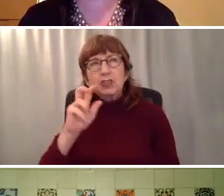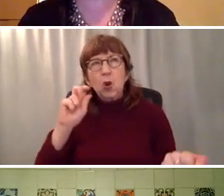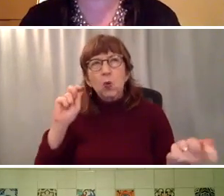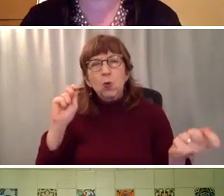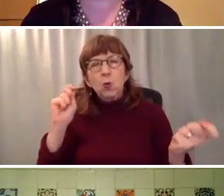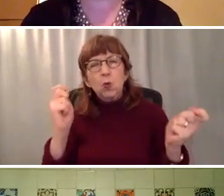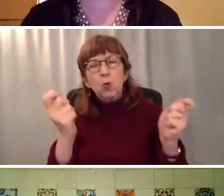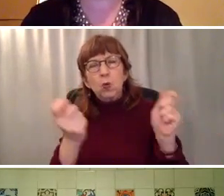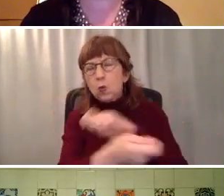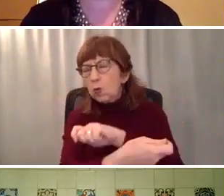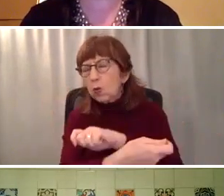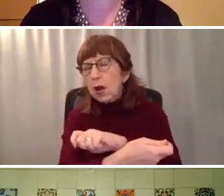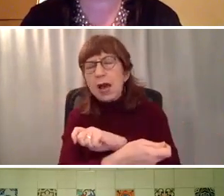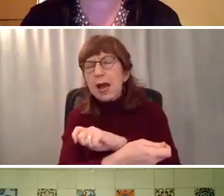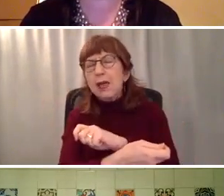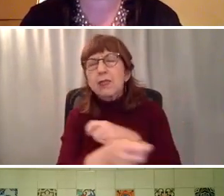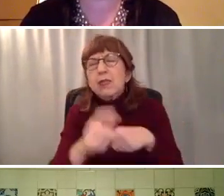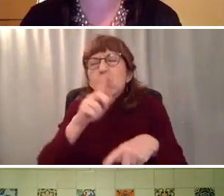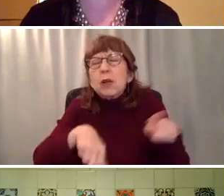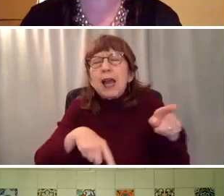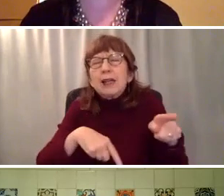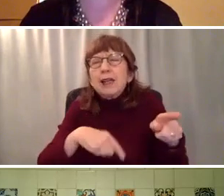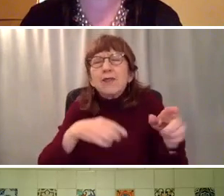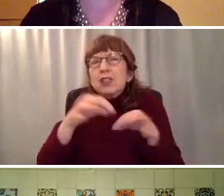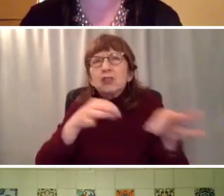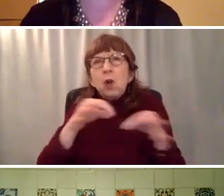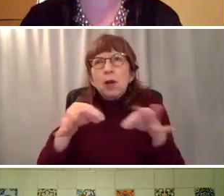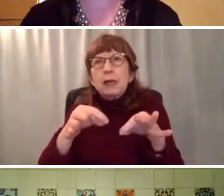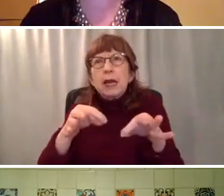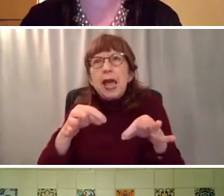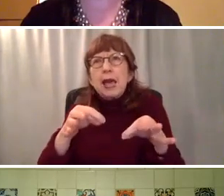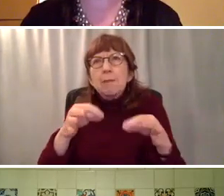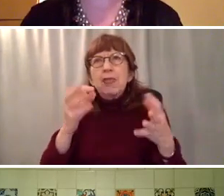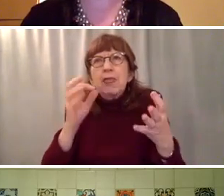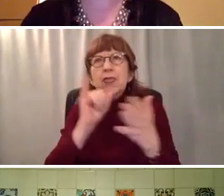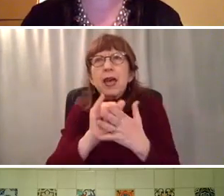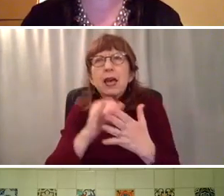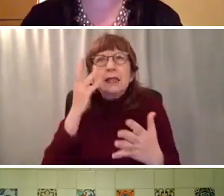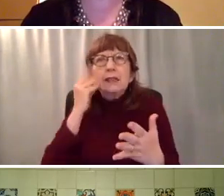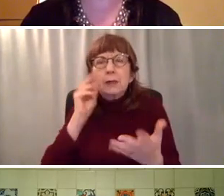so undescribable that it changes part of who you are.